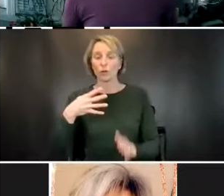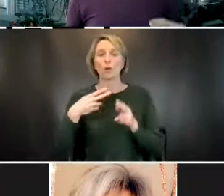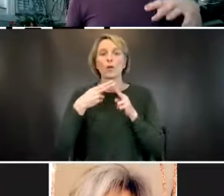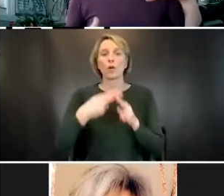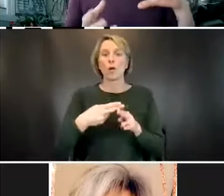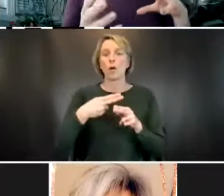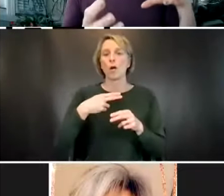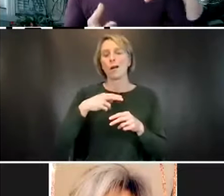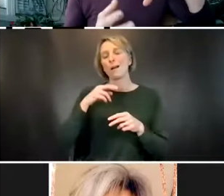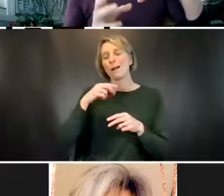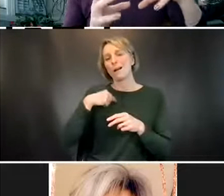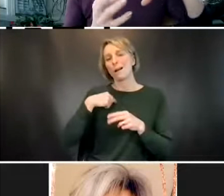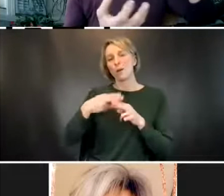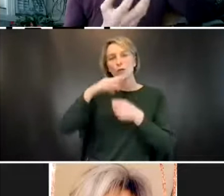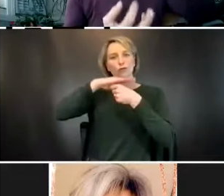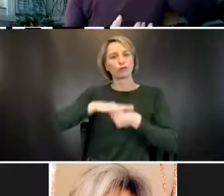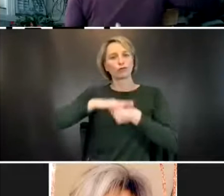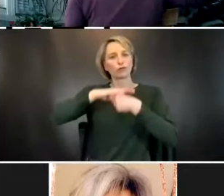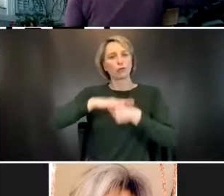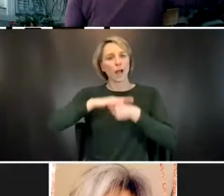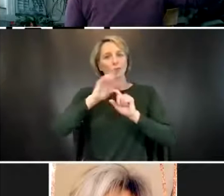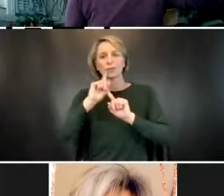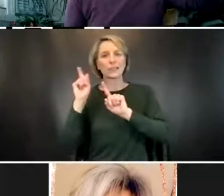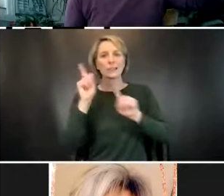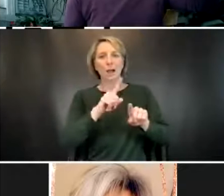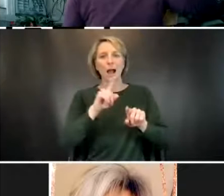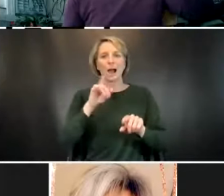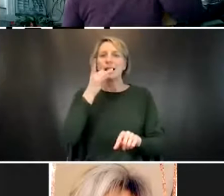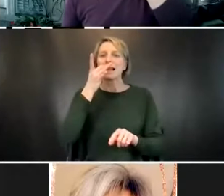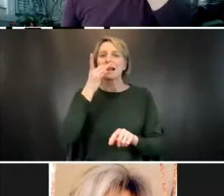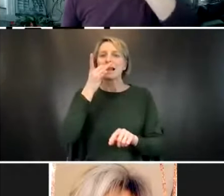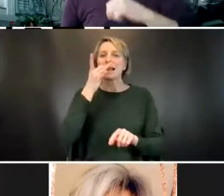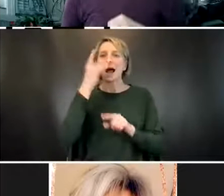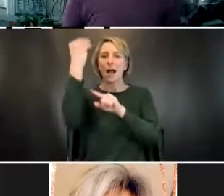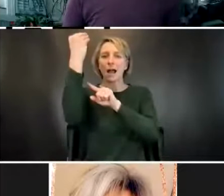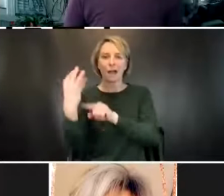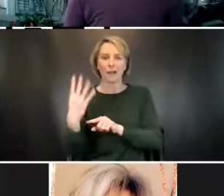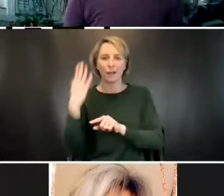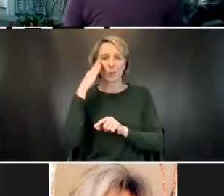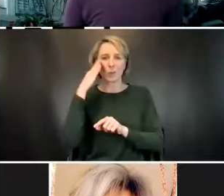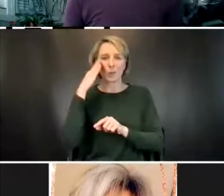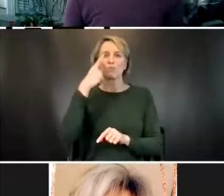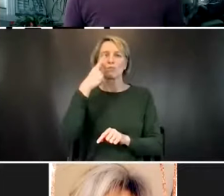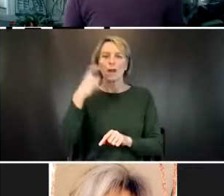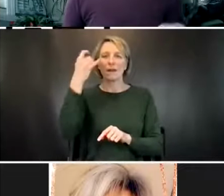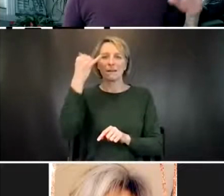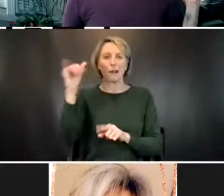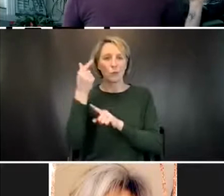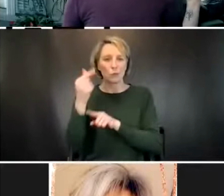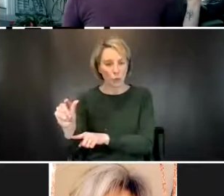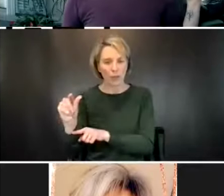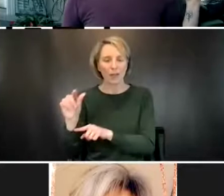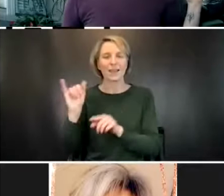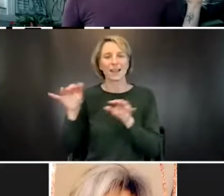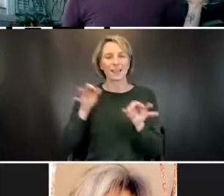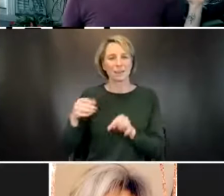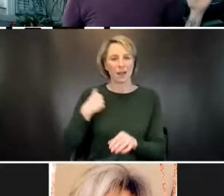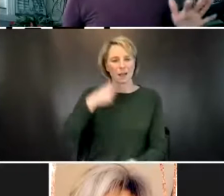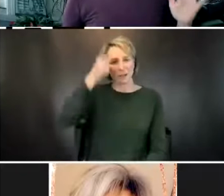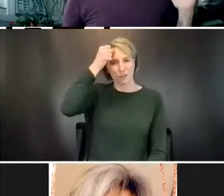And again, this just sort of helps us sort out stressors and the stress response that they create. So